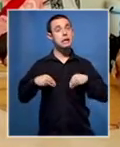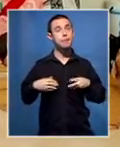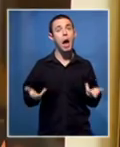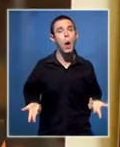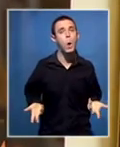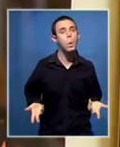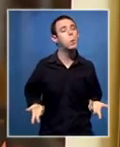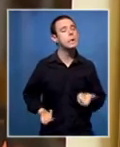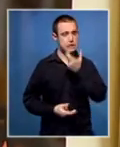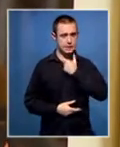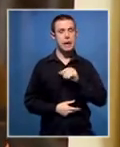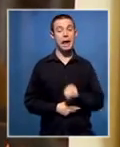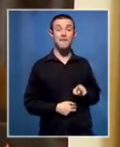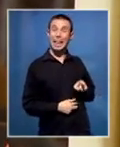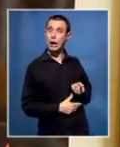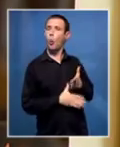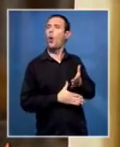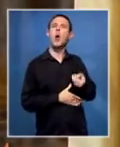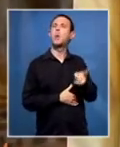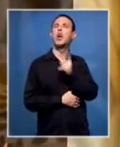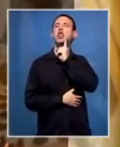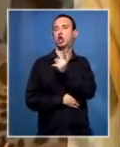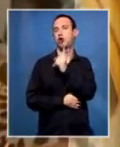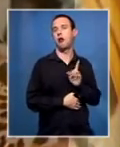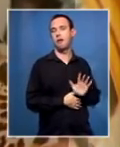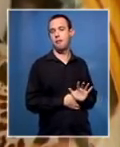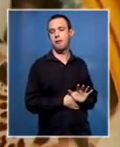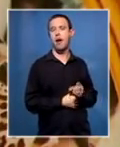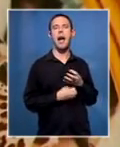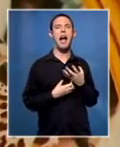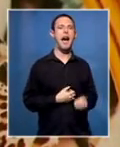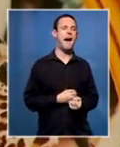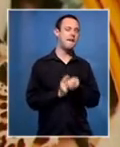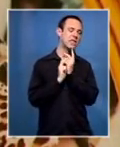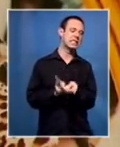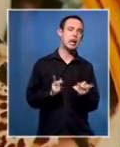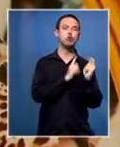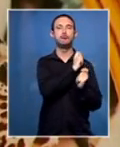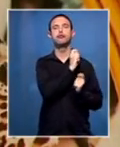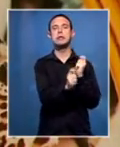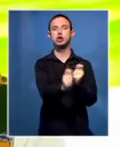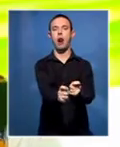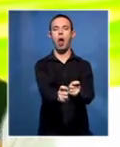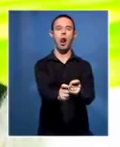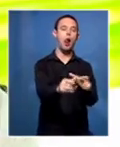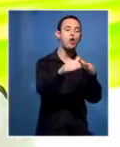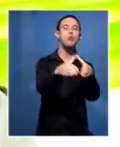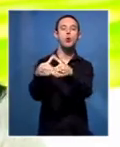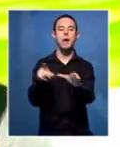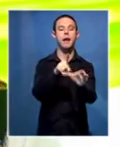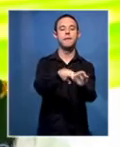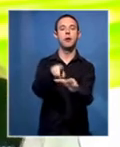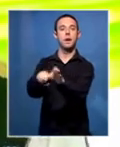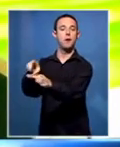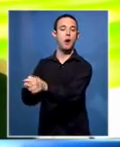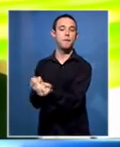his passing. A teacher by profession, Inkosi Mzimela held various positions within traditional structures. He was